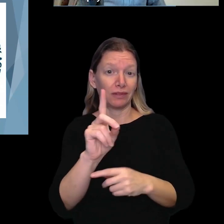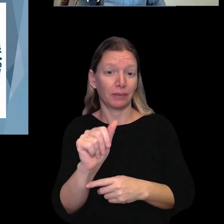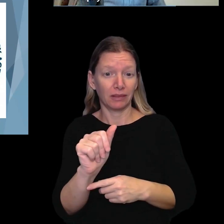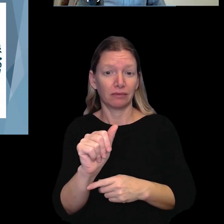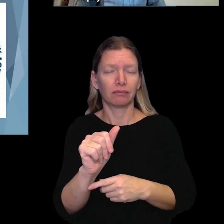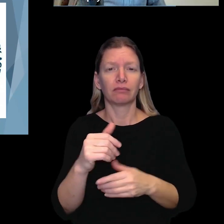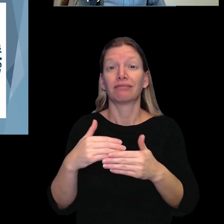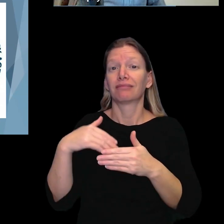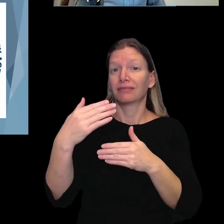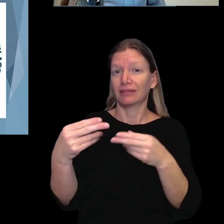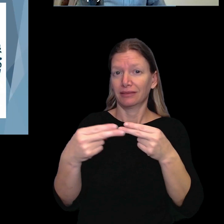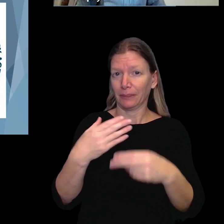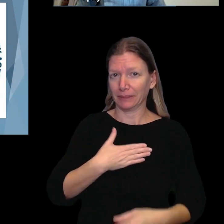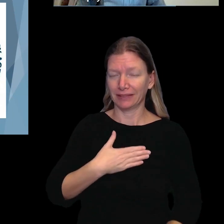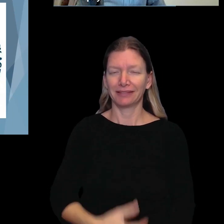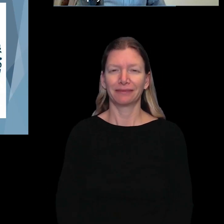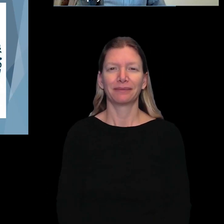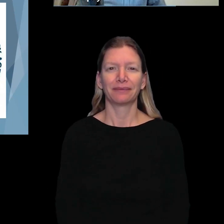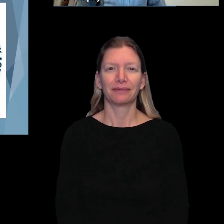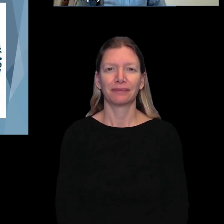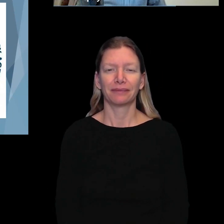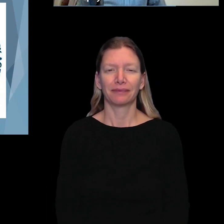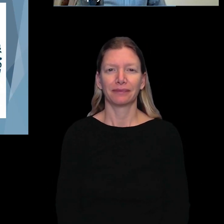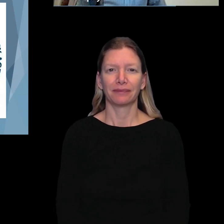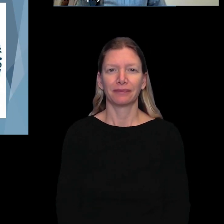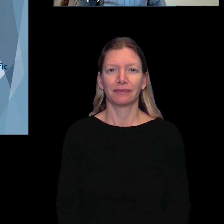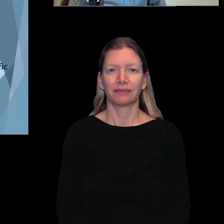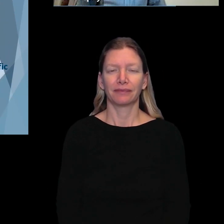with disabilities. So, next slide, please.